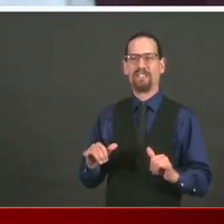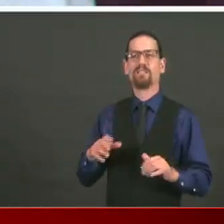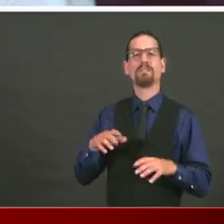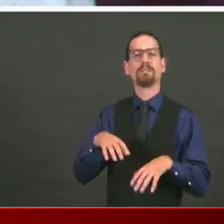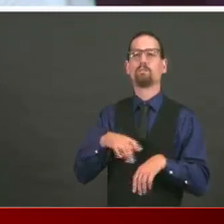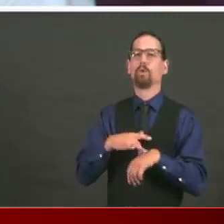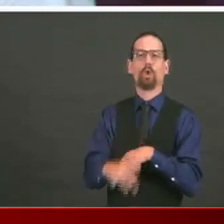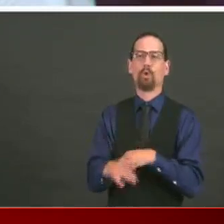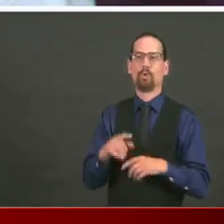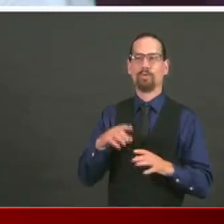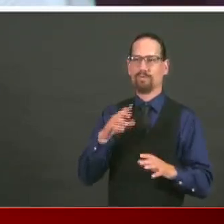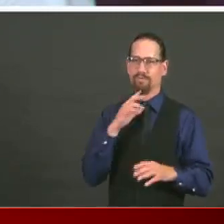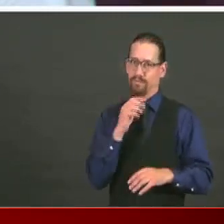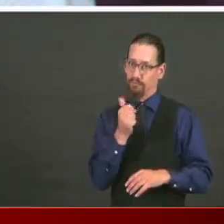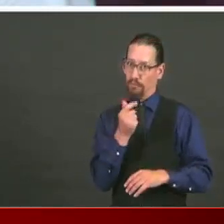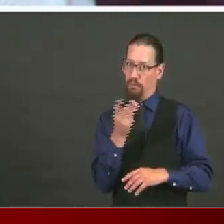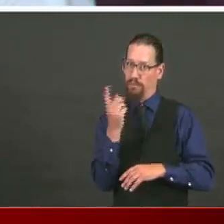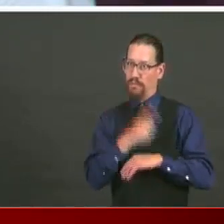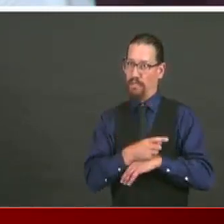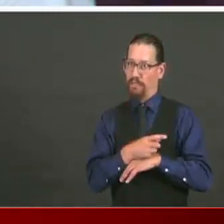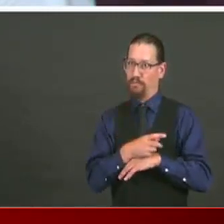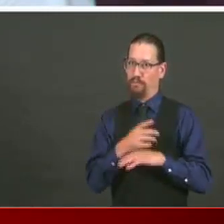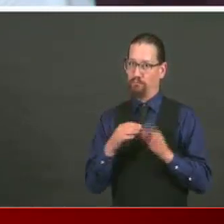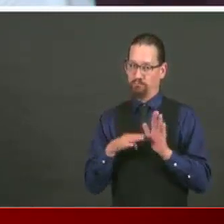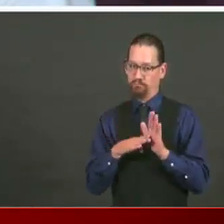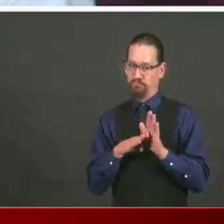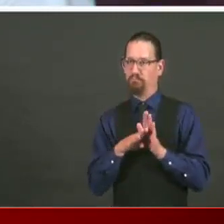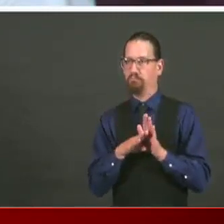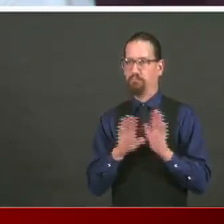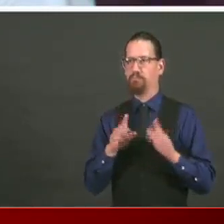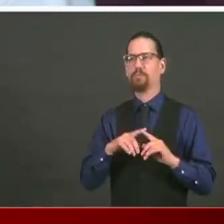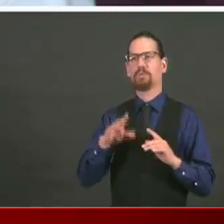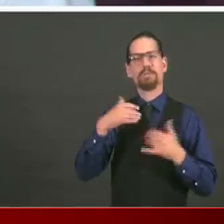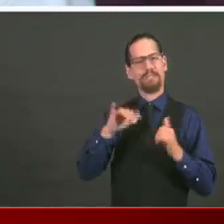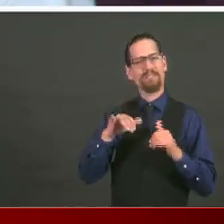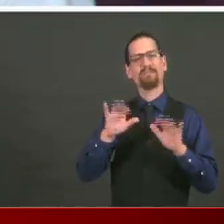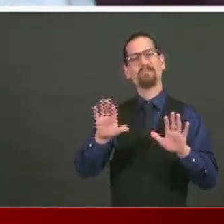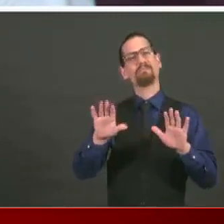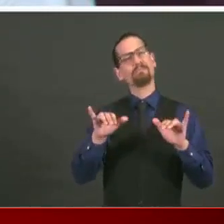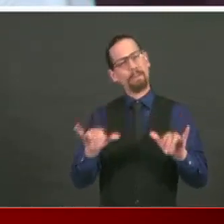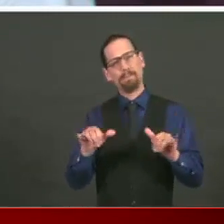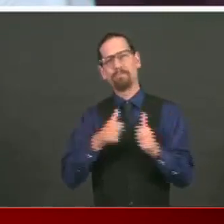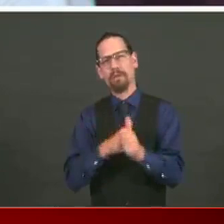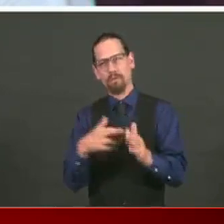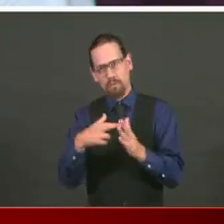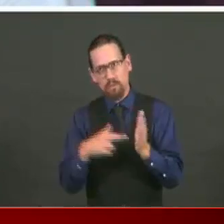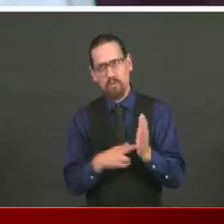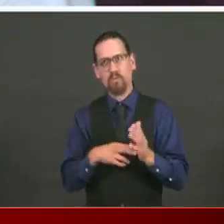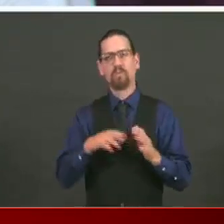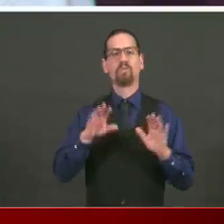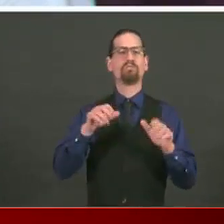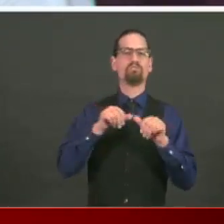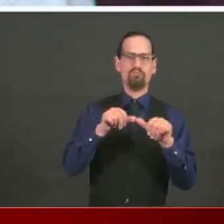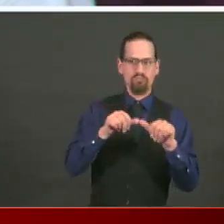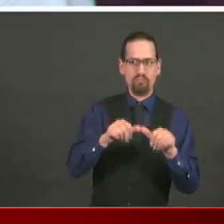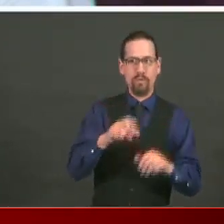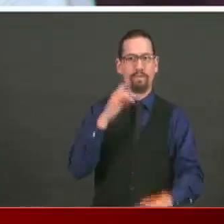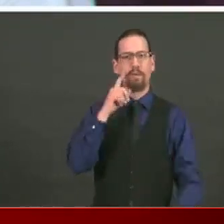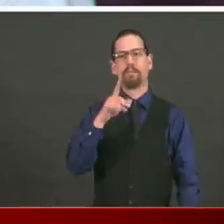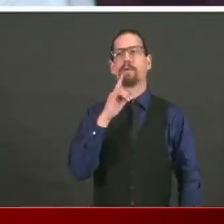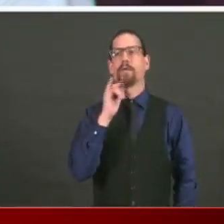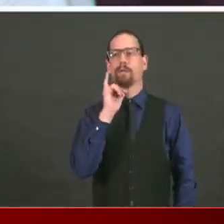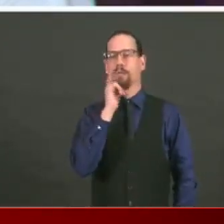to continue to ensure that people are following the rules regardless. Anytime you slip up, there's going to be an increase.